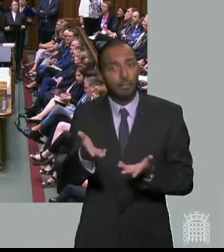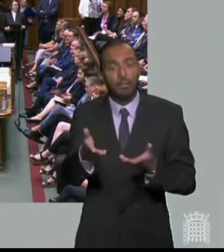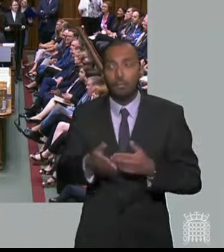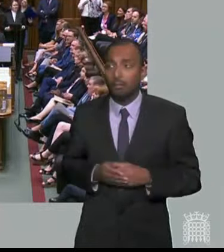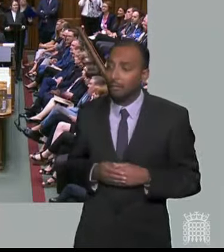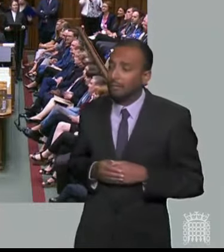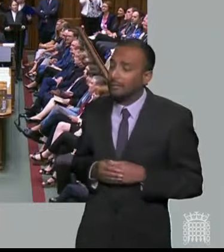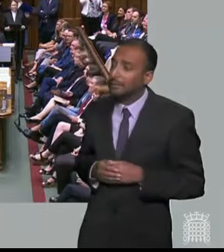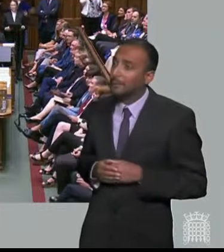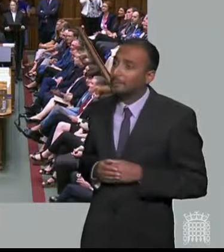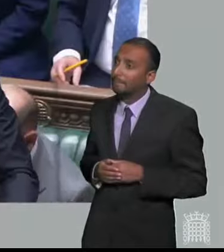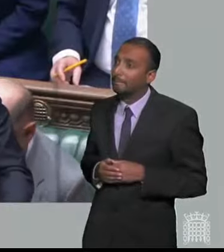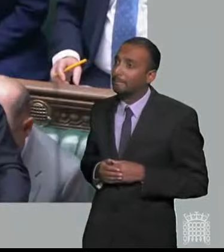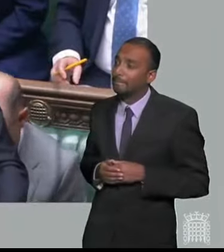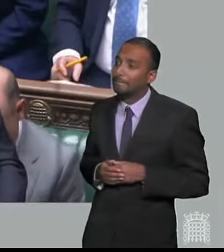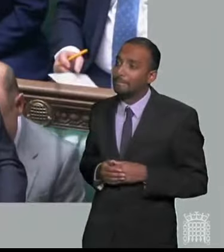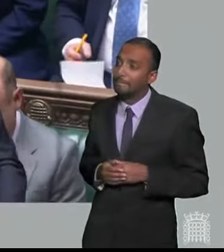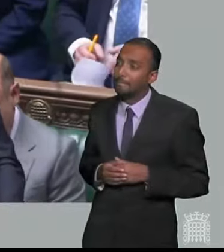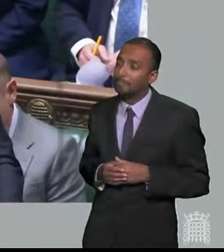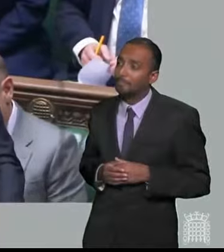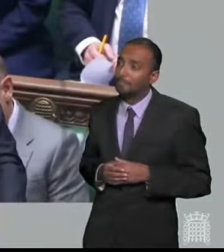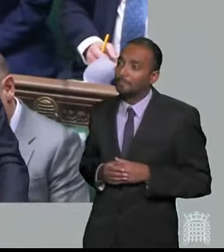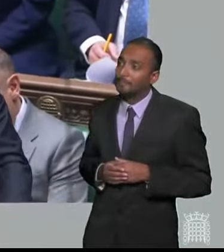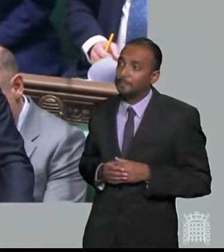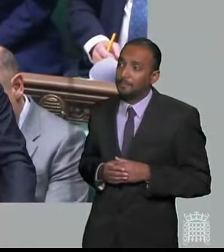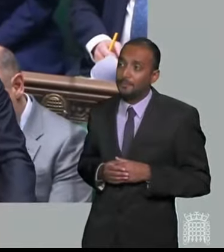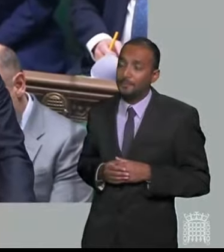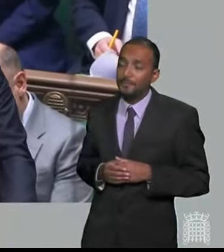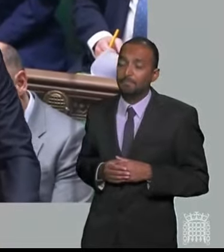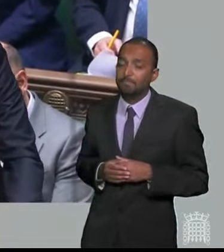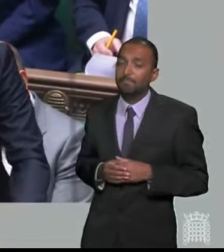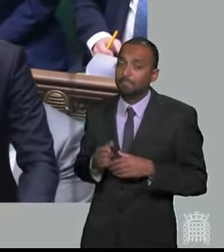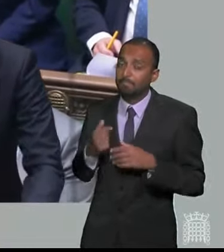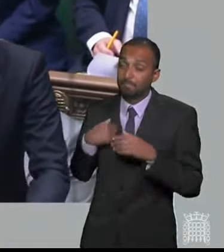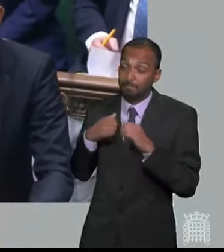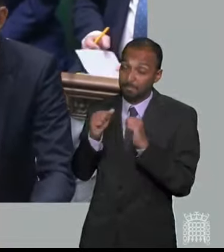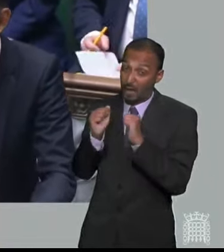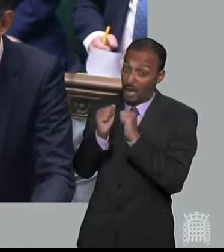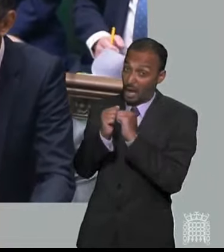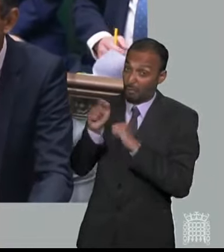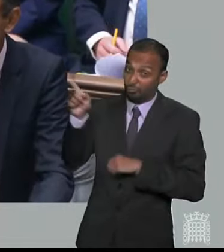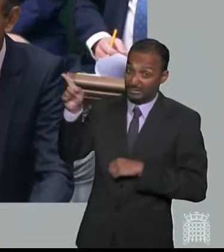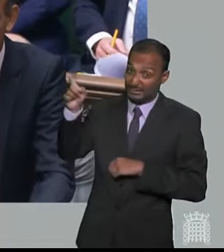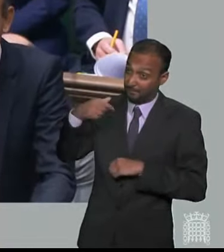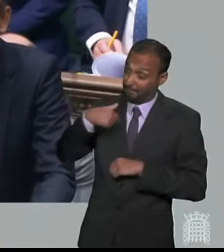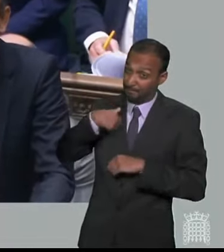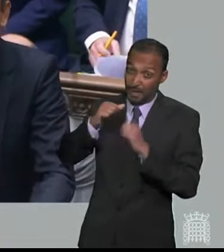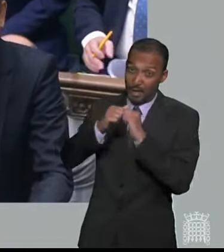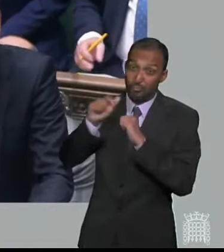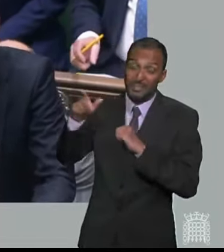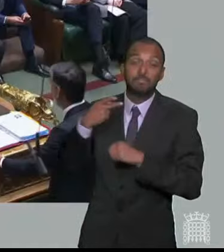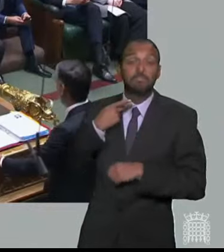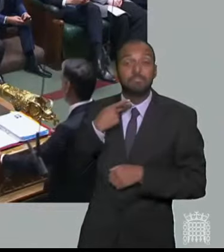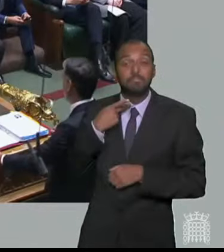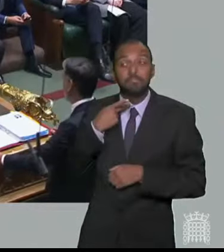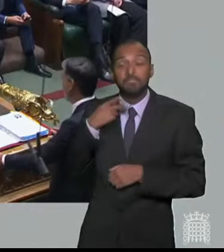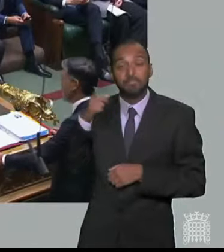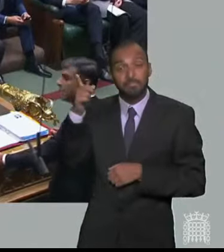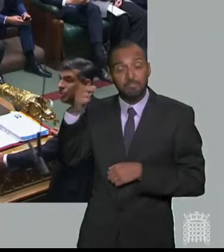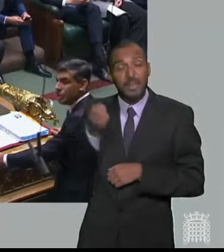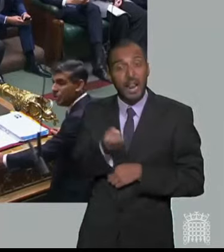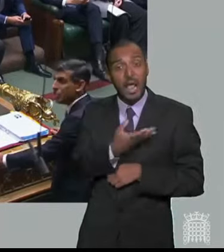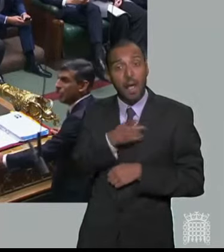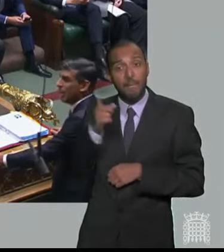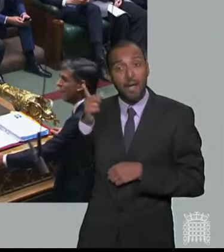Well, Mr. Speaker, I agree with my honourable friend. It is disappointing that last week the Labour leader allowed the Labour mayor